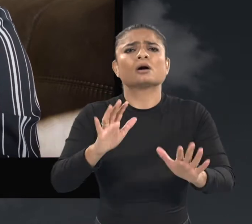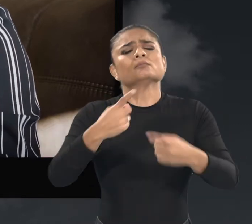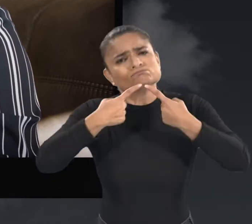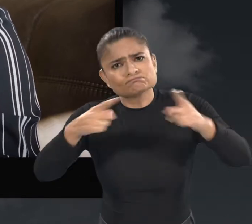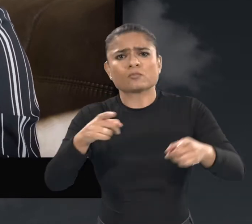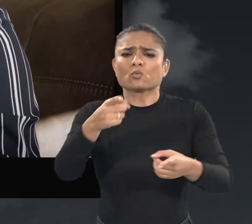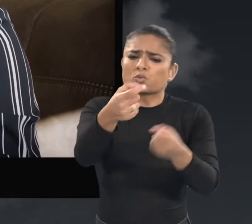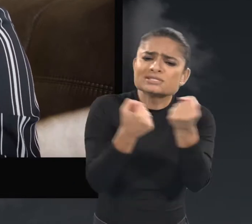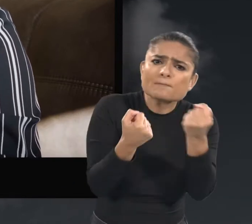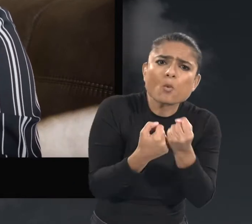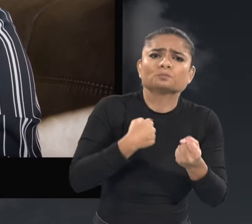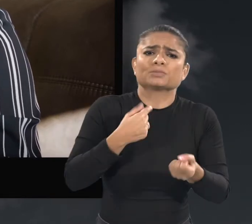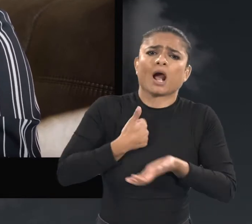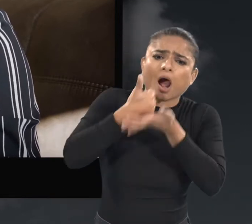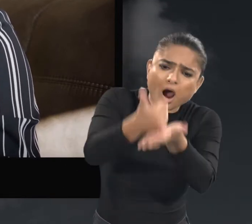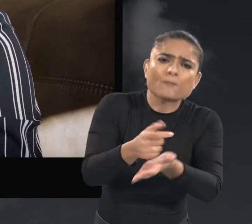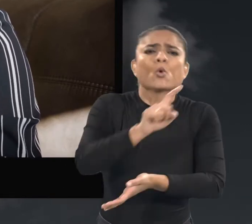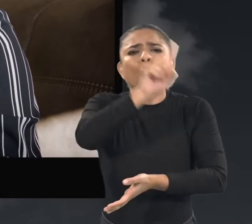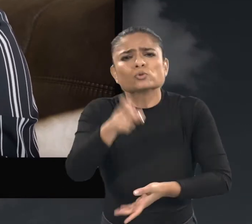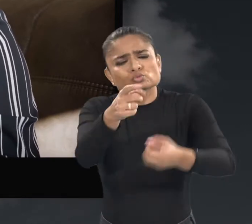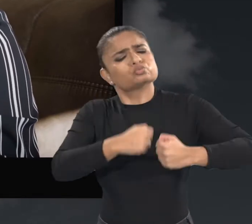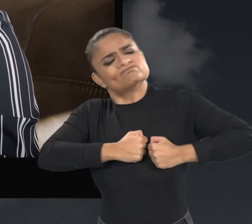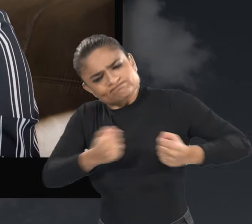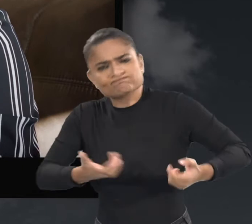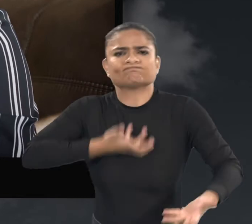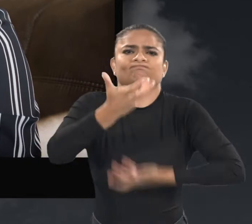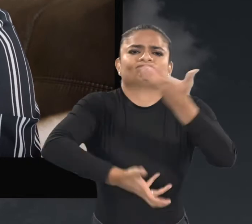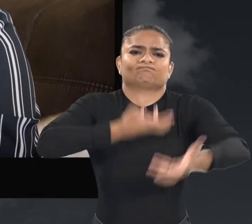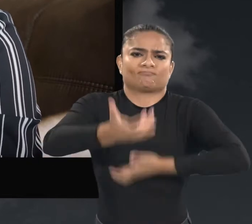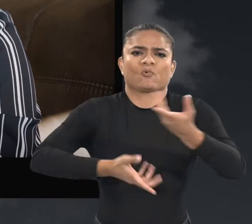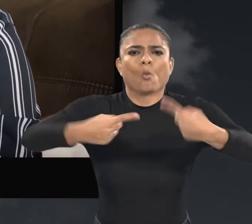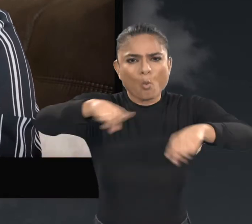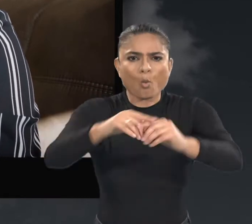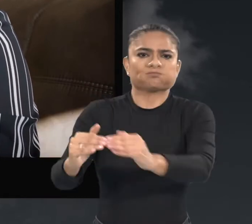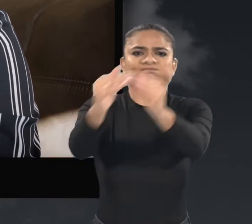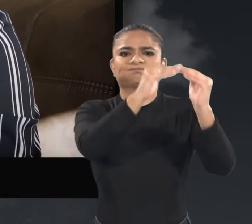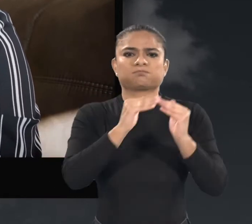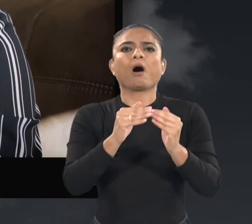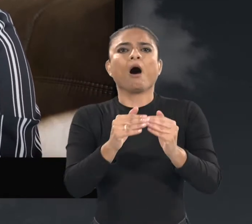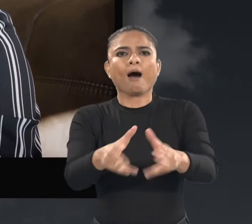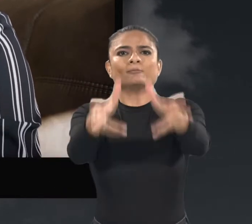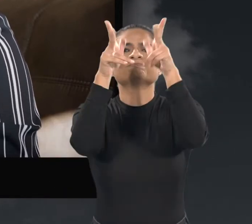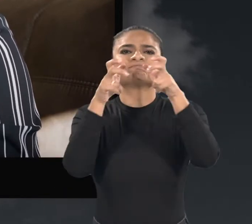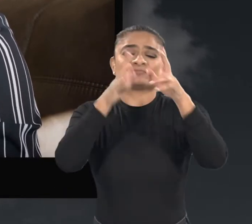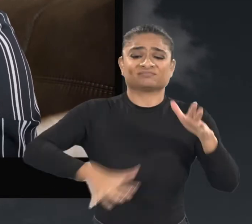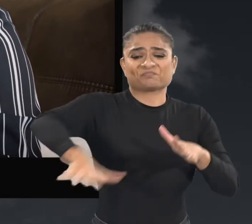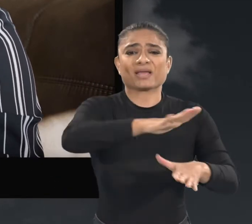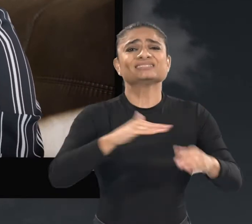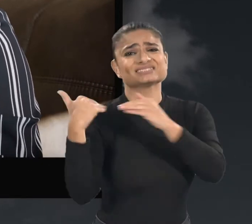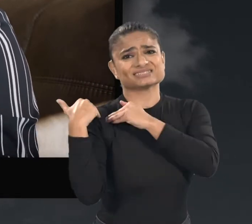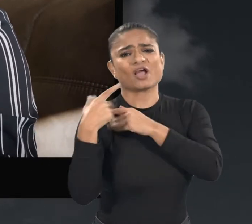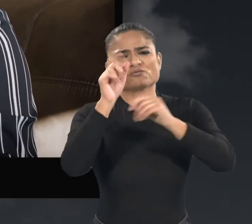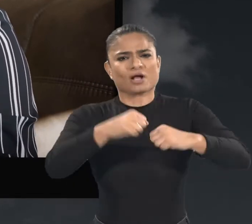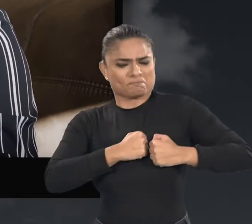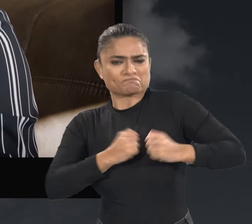What can I do to support you? Those questions, keep it open, but at the same time, it's also important to create a safe space